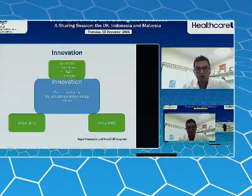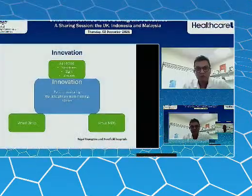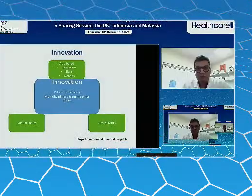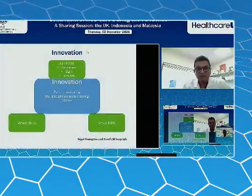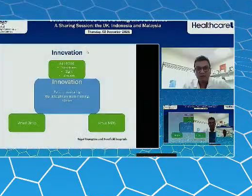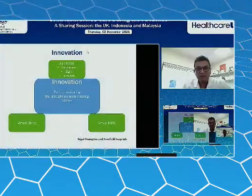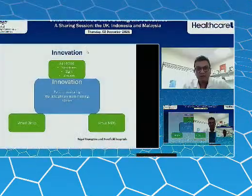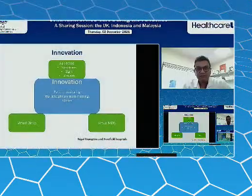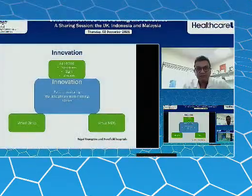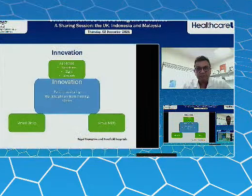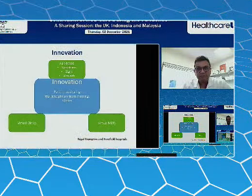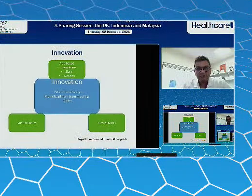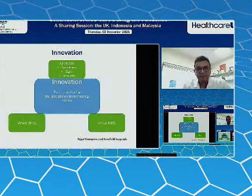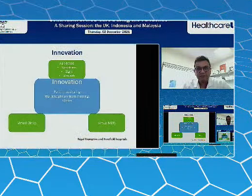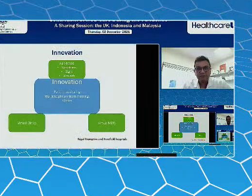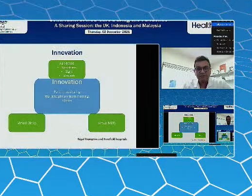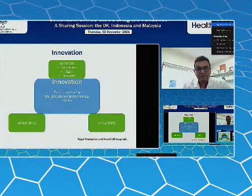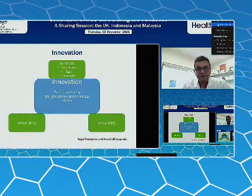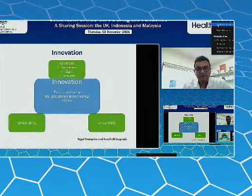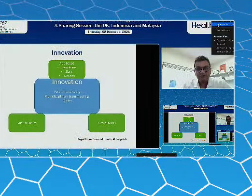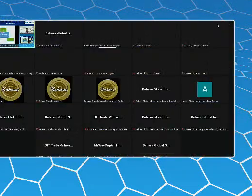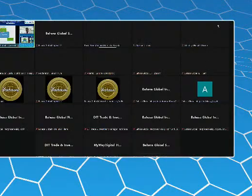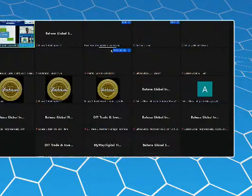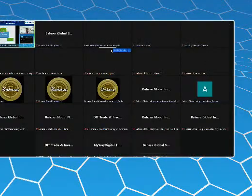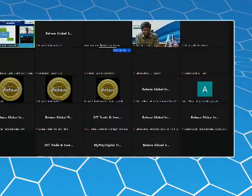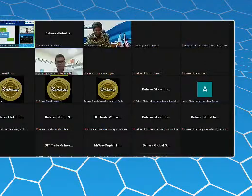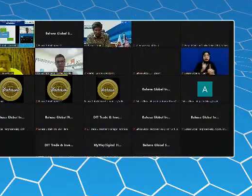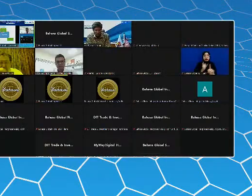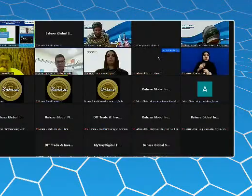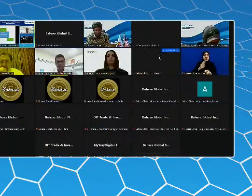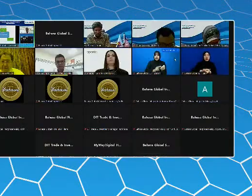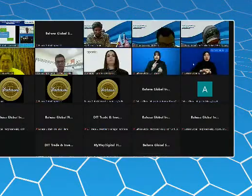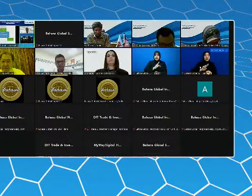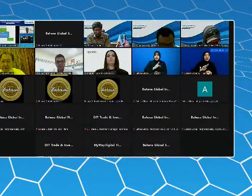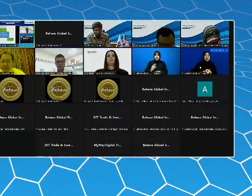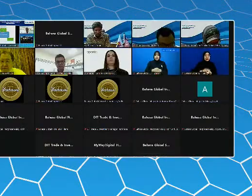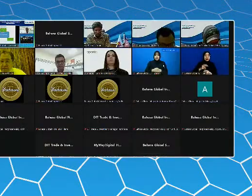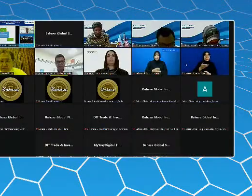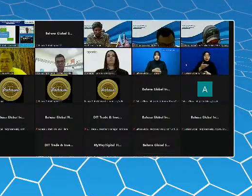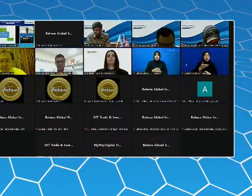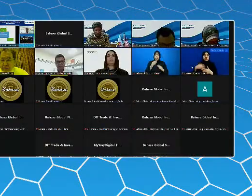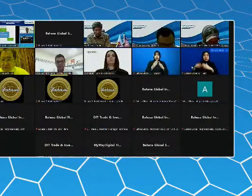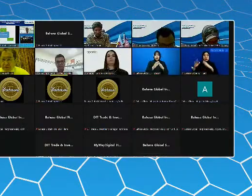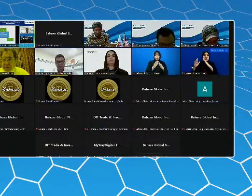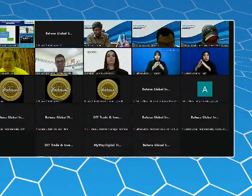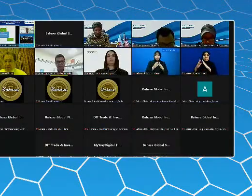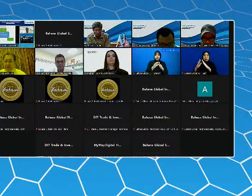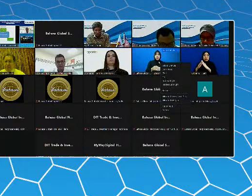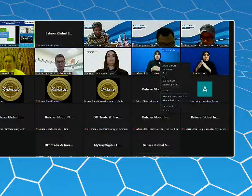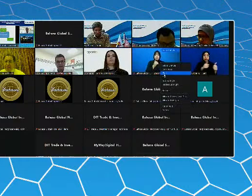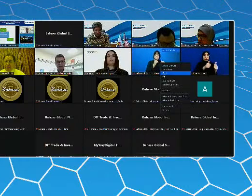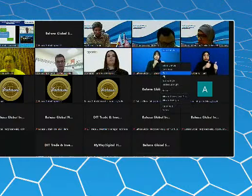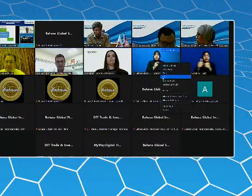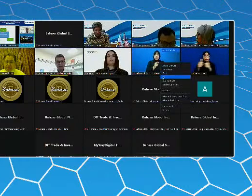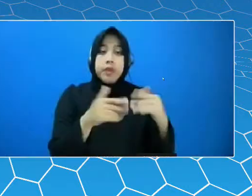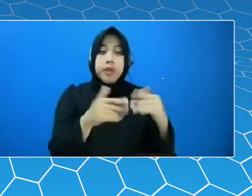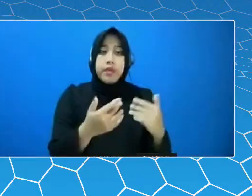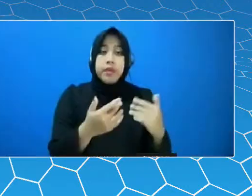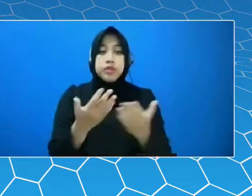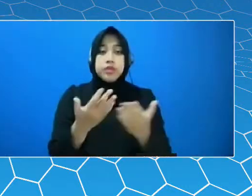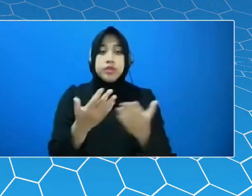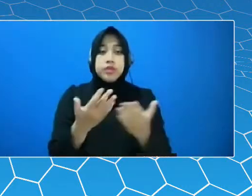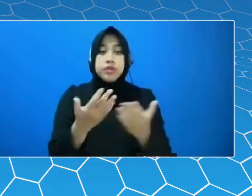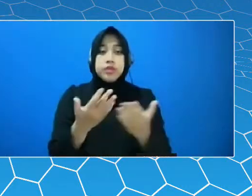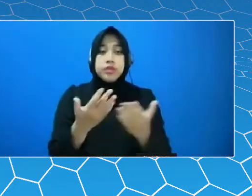home. But the uptake for this wasn't very good. But during the pandemic, obviously, that accelerated this process. And